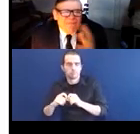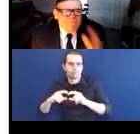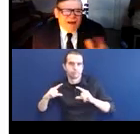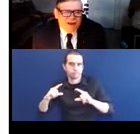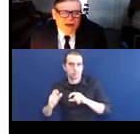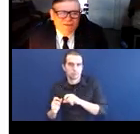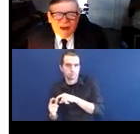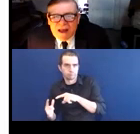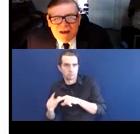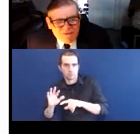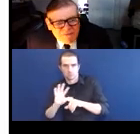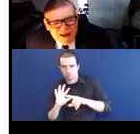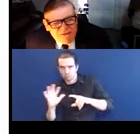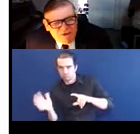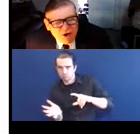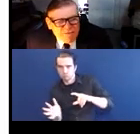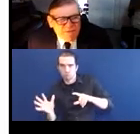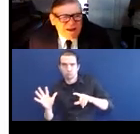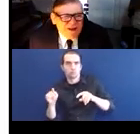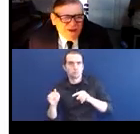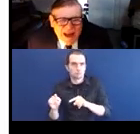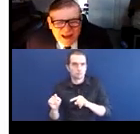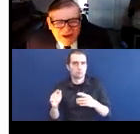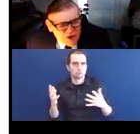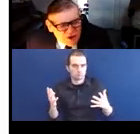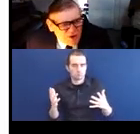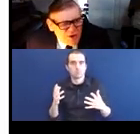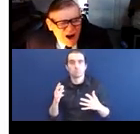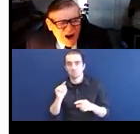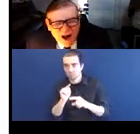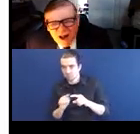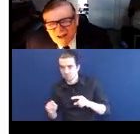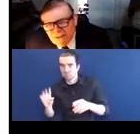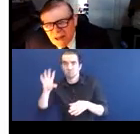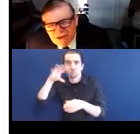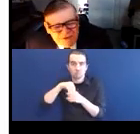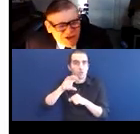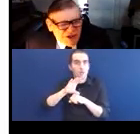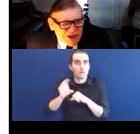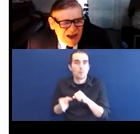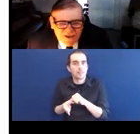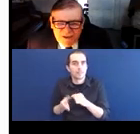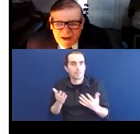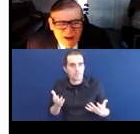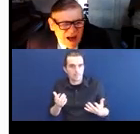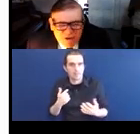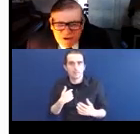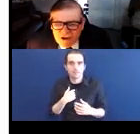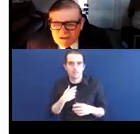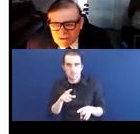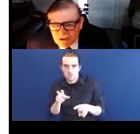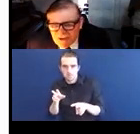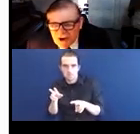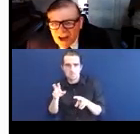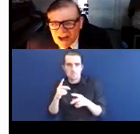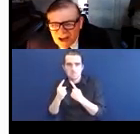get that picture, then look, based on that, who are the members of the G7, the big powerful